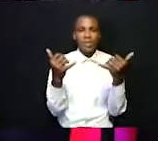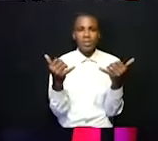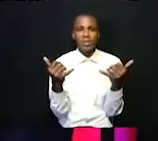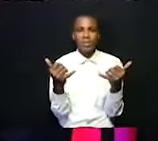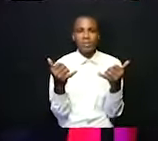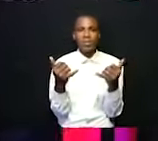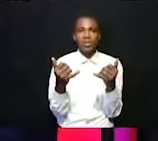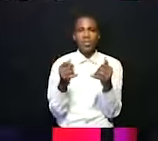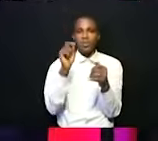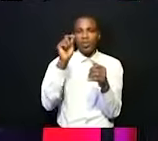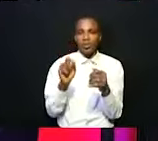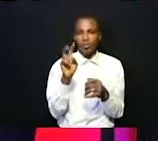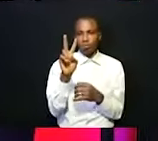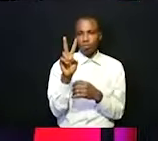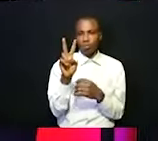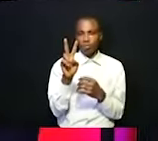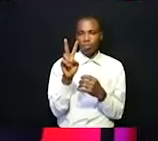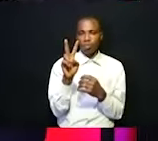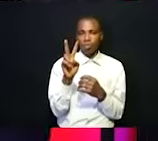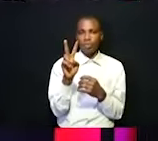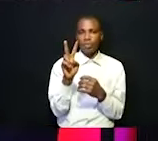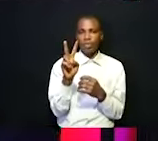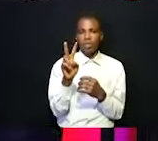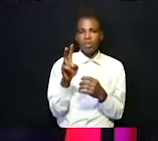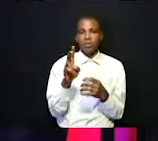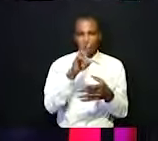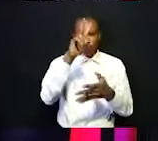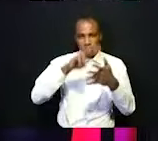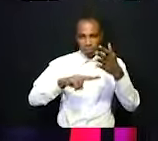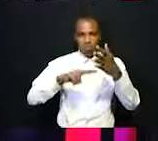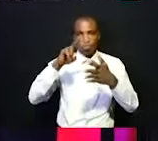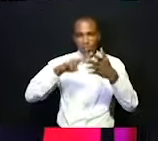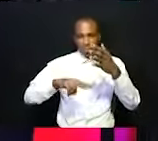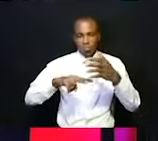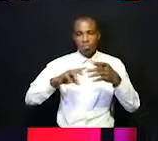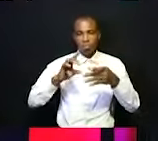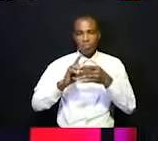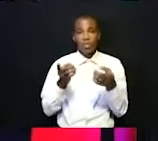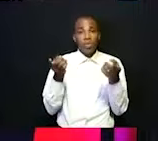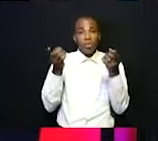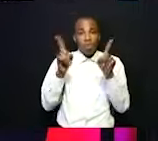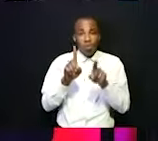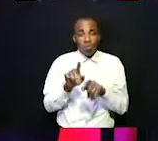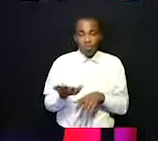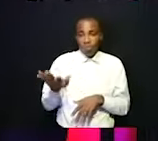the verse 2. And shall we read together? When they...